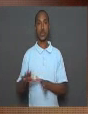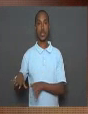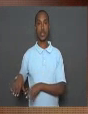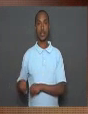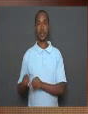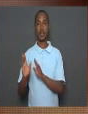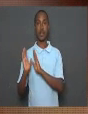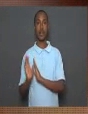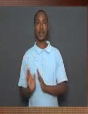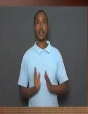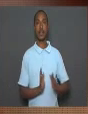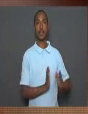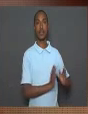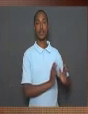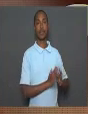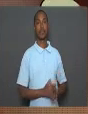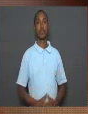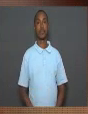Students, let's get ready.